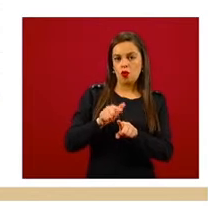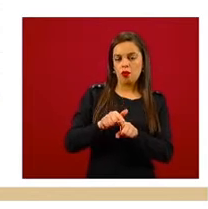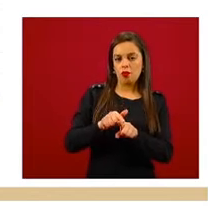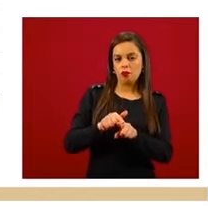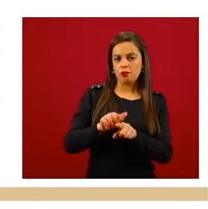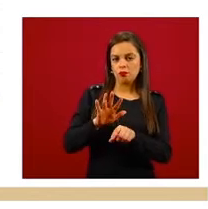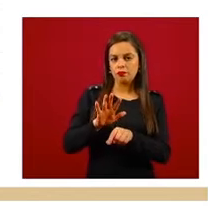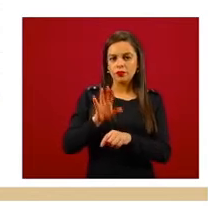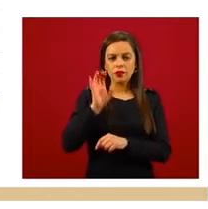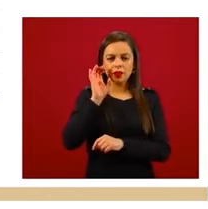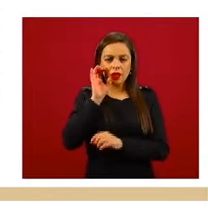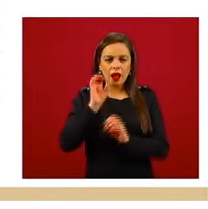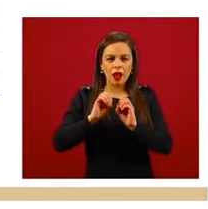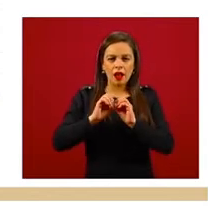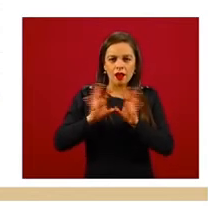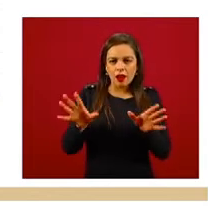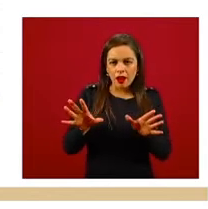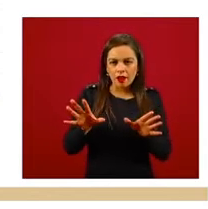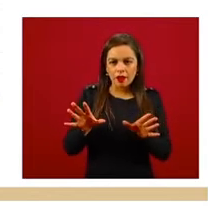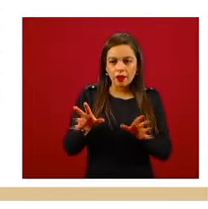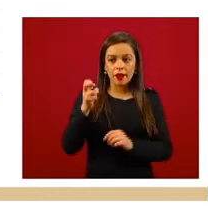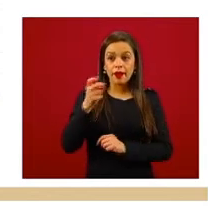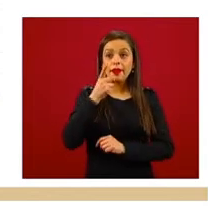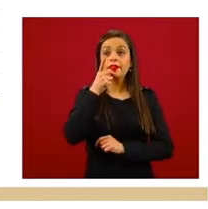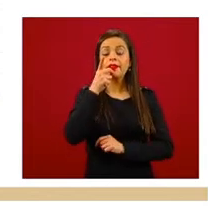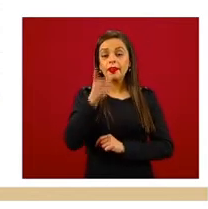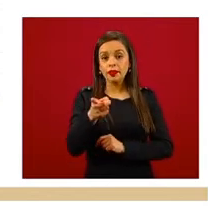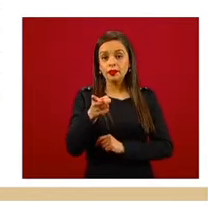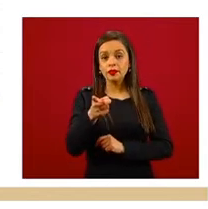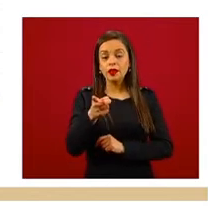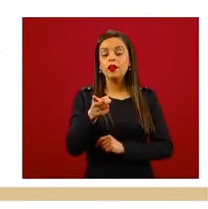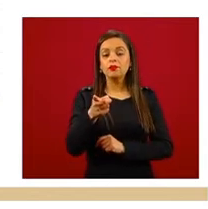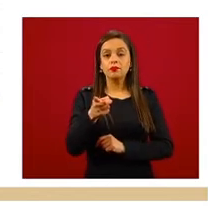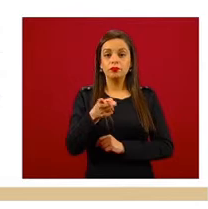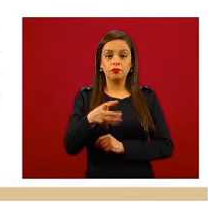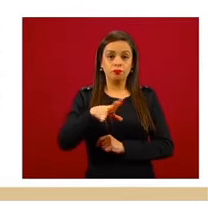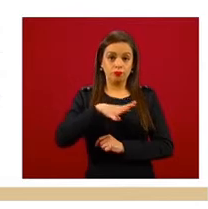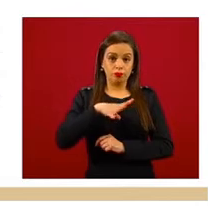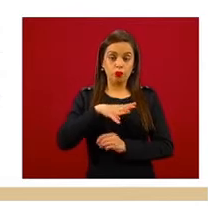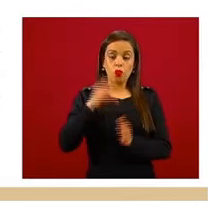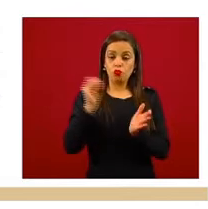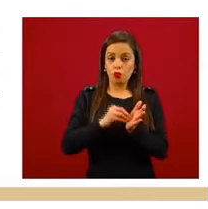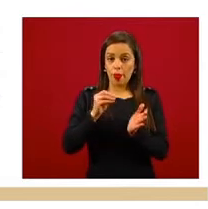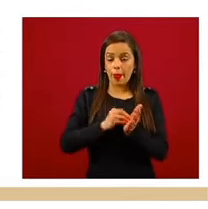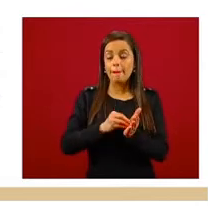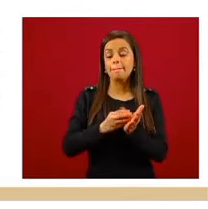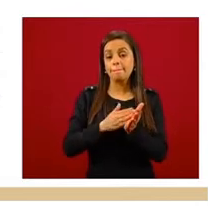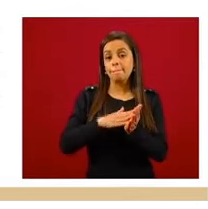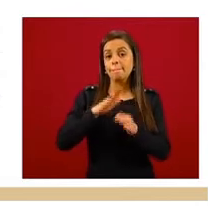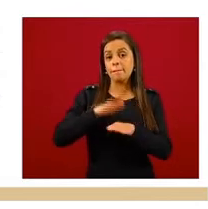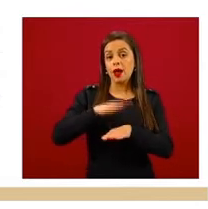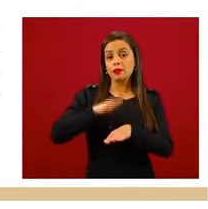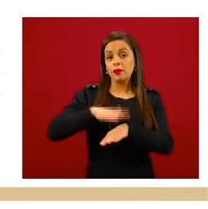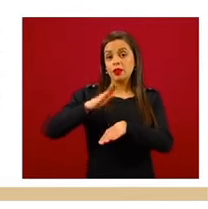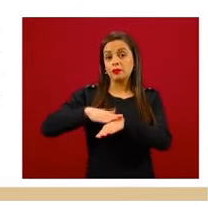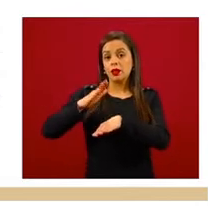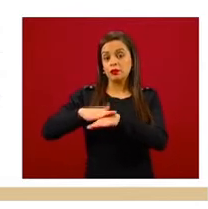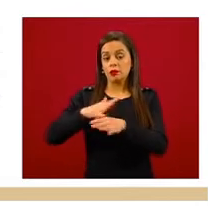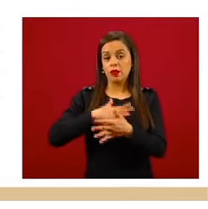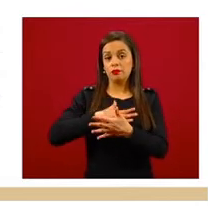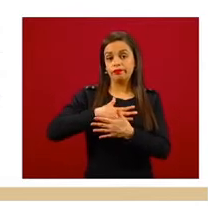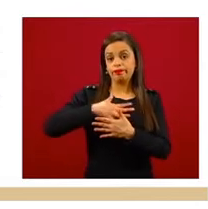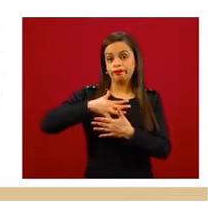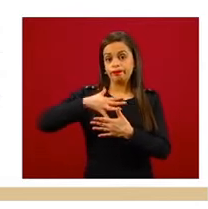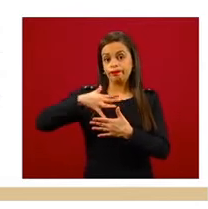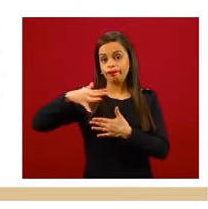Those gaps in yellow or light orange that you get to see on the screen are an indication that those